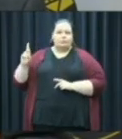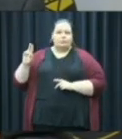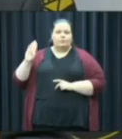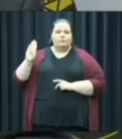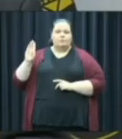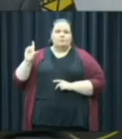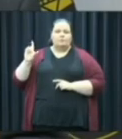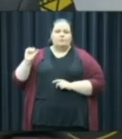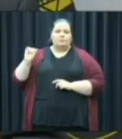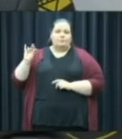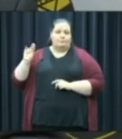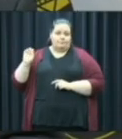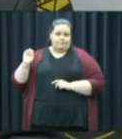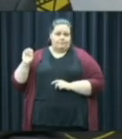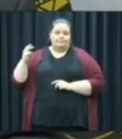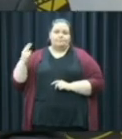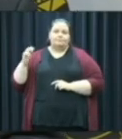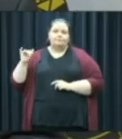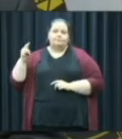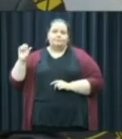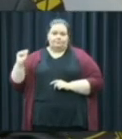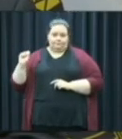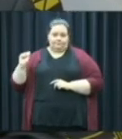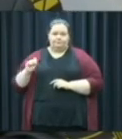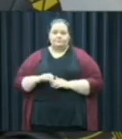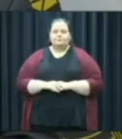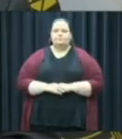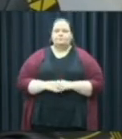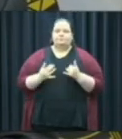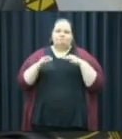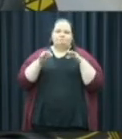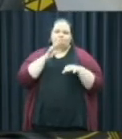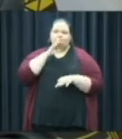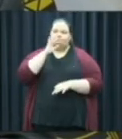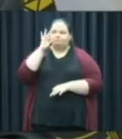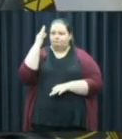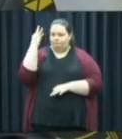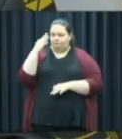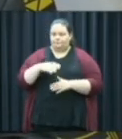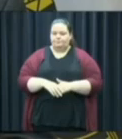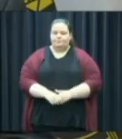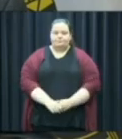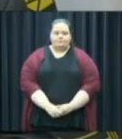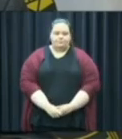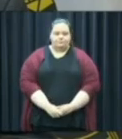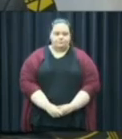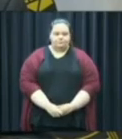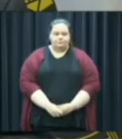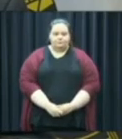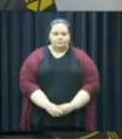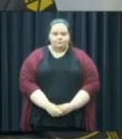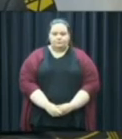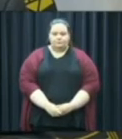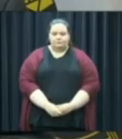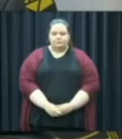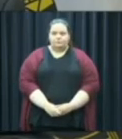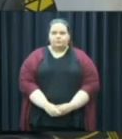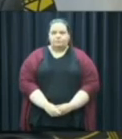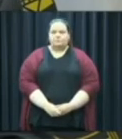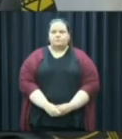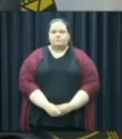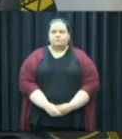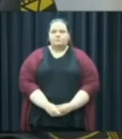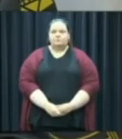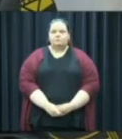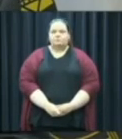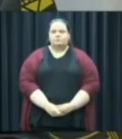monde et bienvenue à cette mise à jour sur le COVID-19 au Nouveau-Brunswick. Les porte-paroles aujourd'hui sont le médecin hygiéniste en chef,